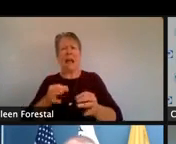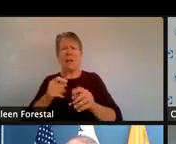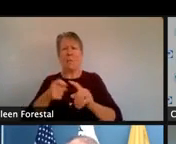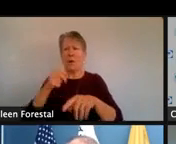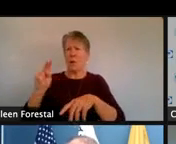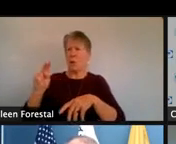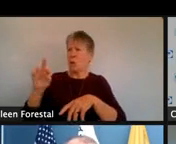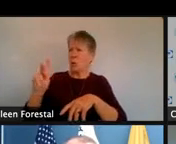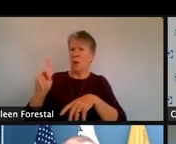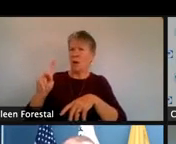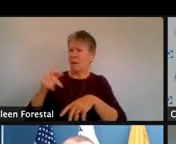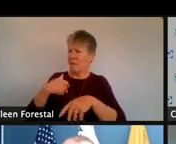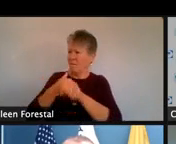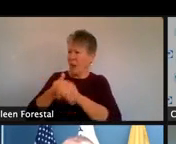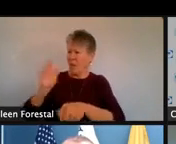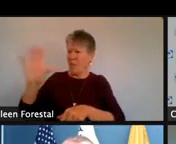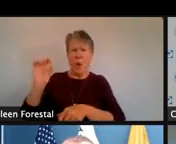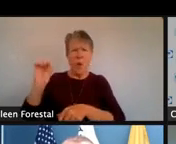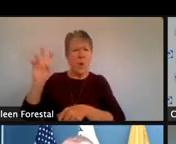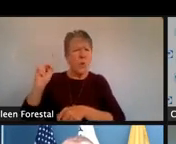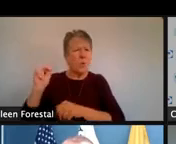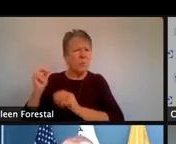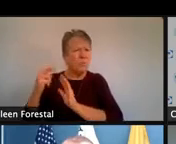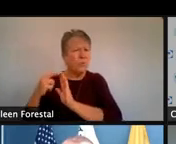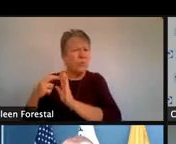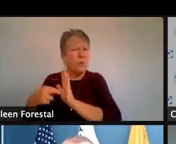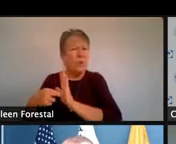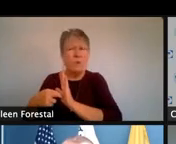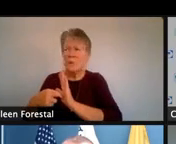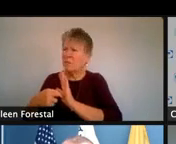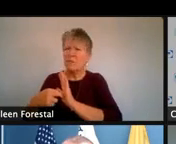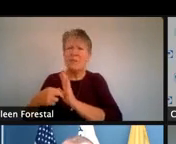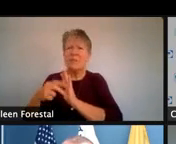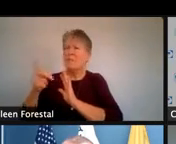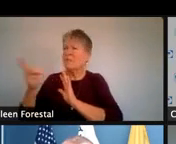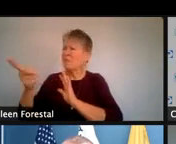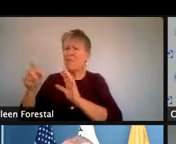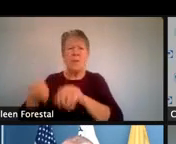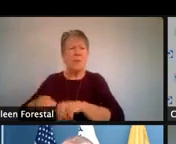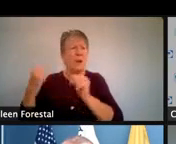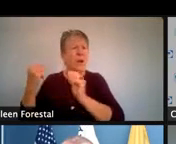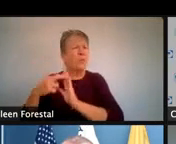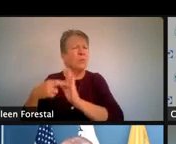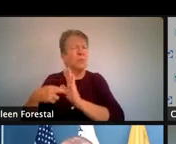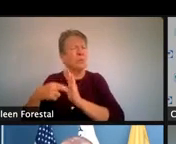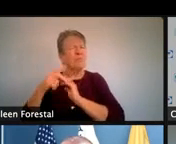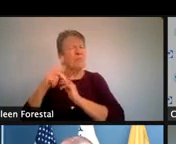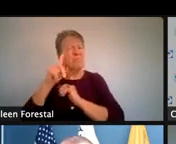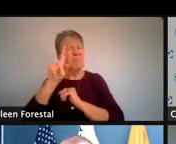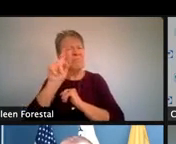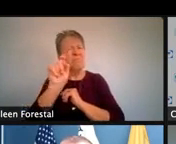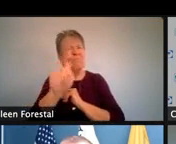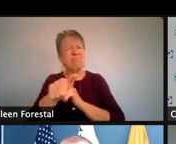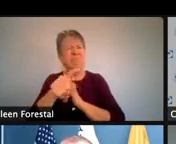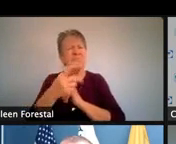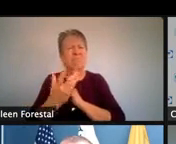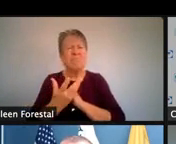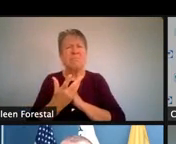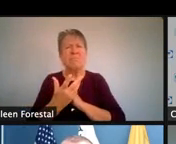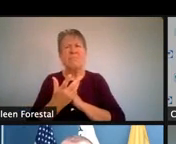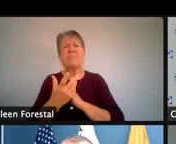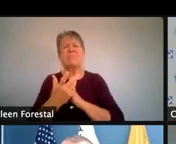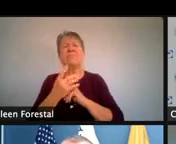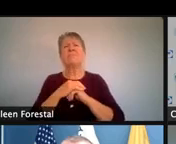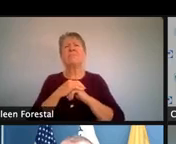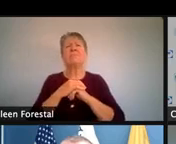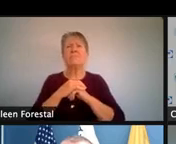I can't speak to the dashboard question. I do know that we're using the Binax test. Dr. Adnero has now given me 4,